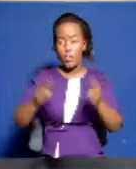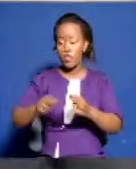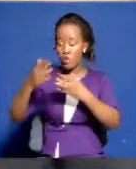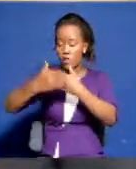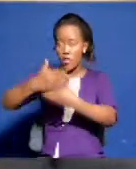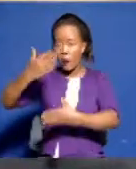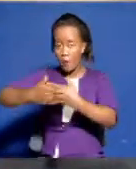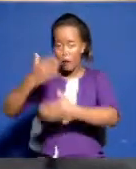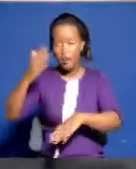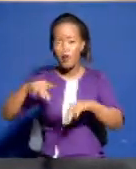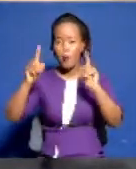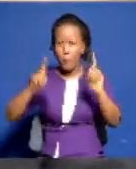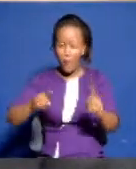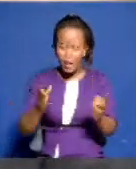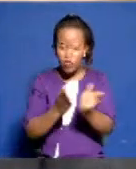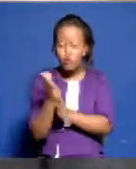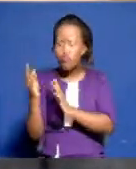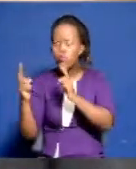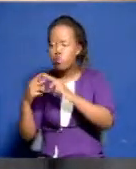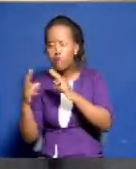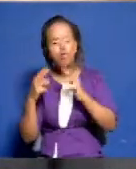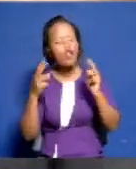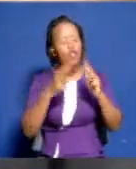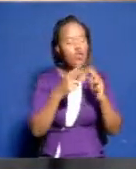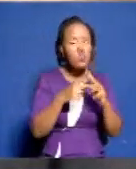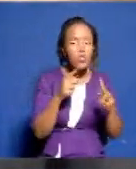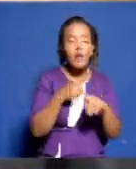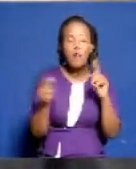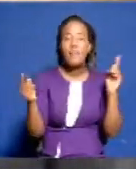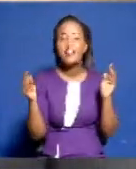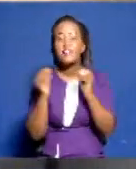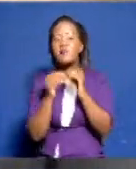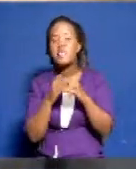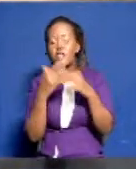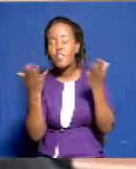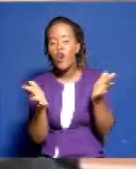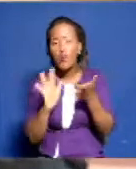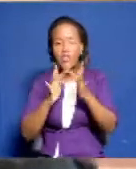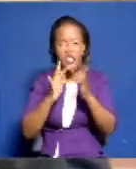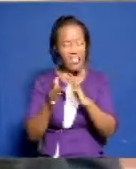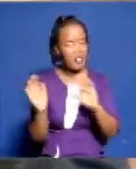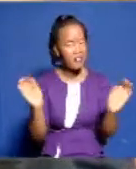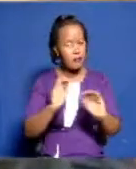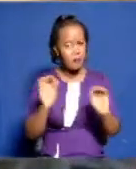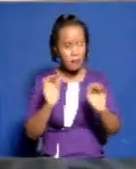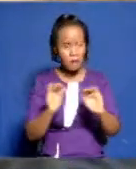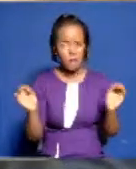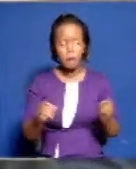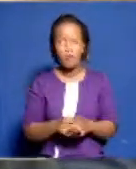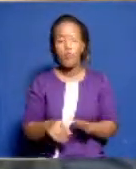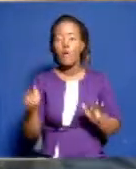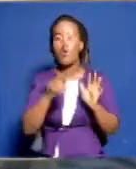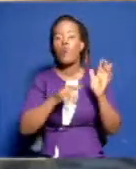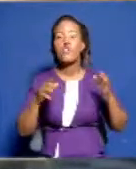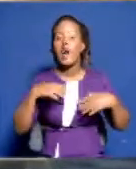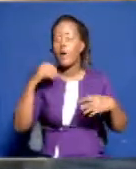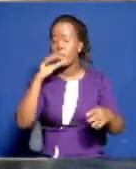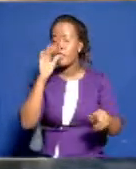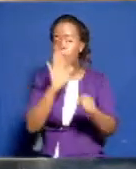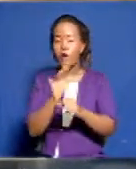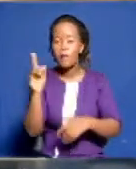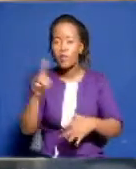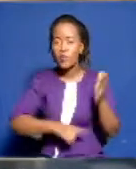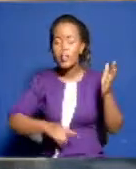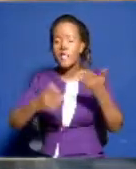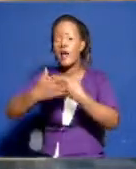through consultation but not in boardrooms or on social media. Tumehakikishiwa ya kwamba mipaka